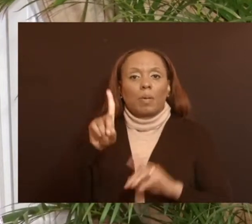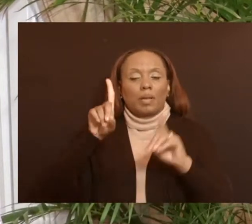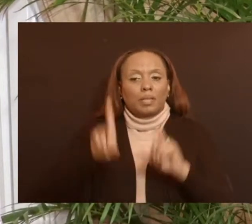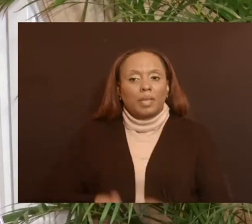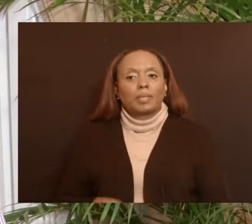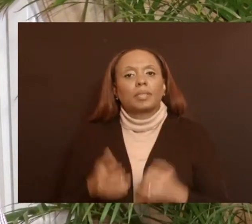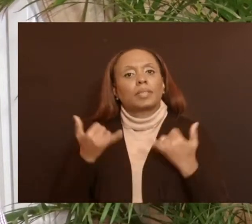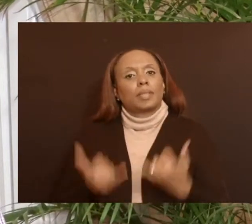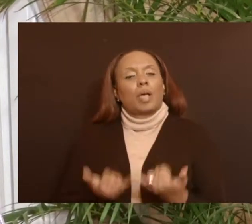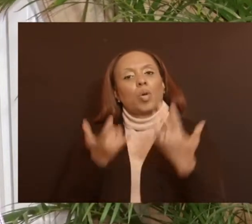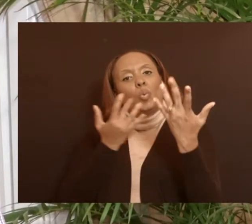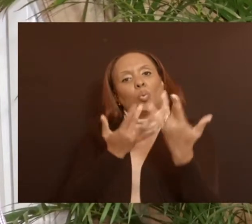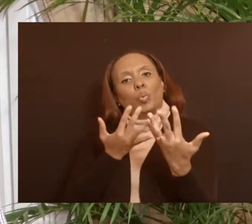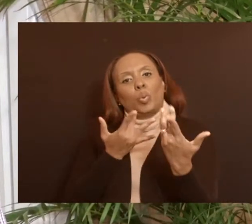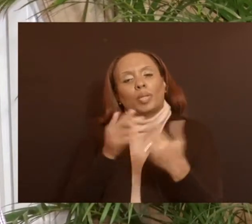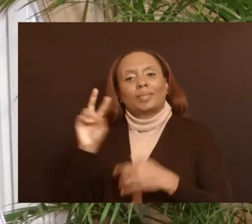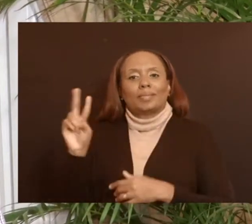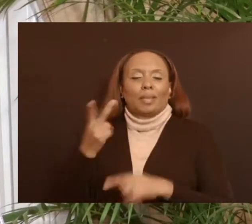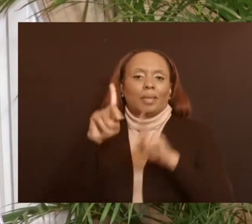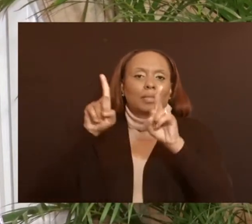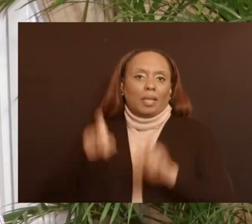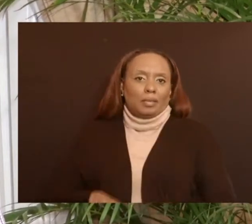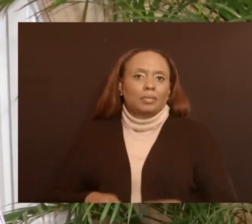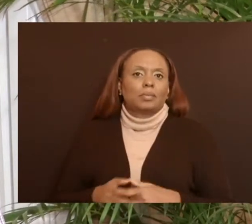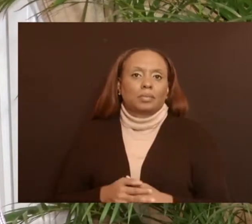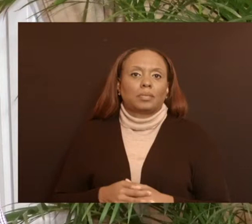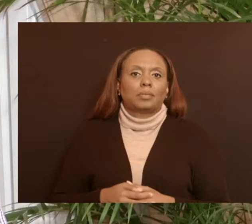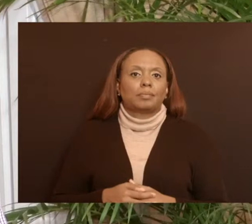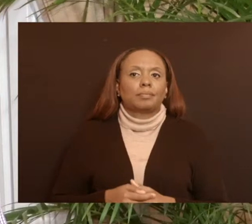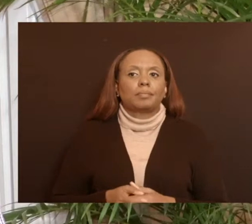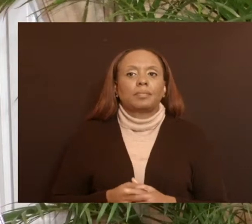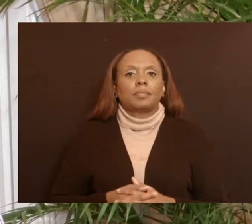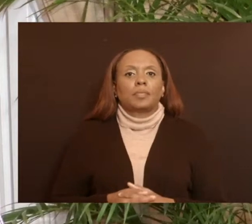second test to exit quarantine at the moment.